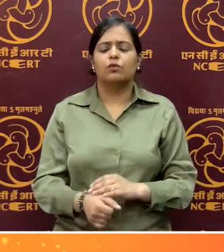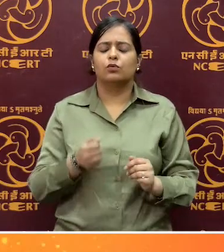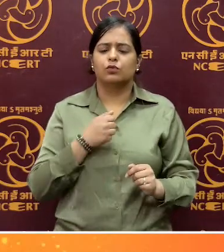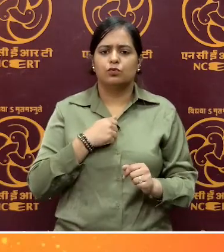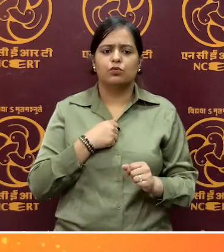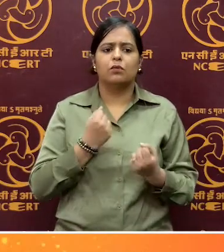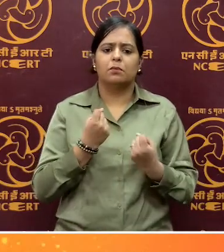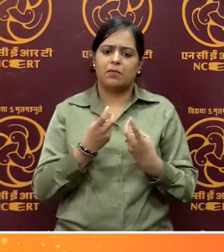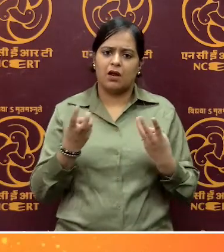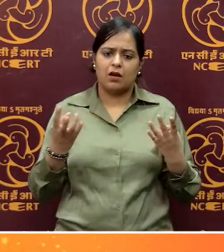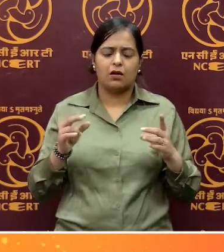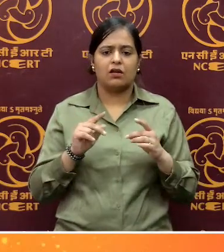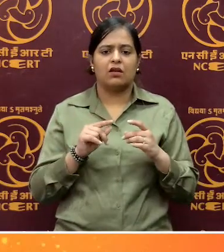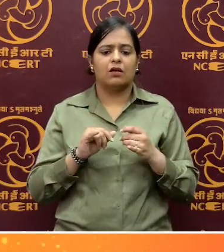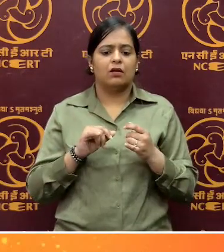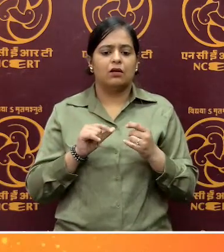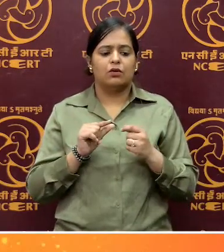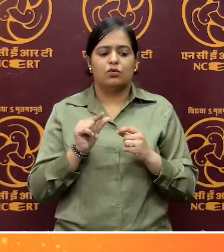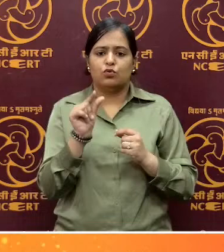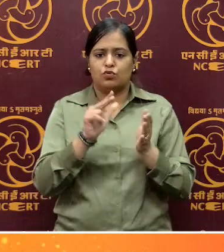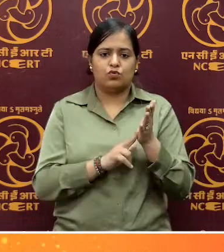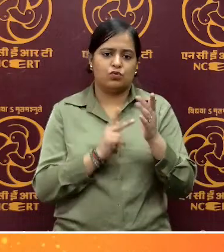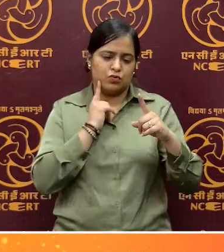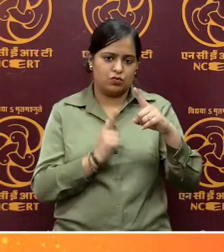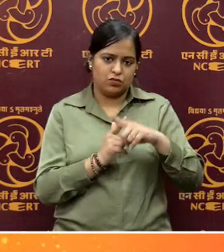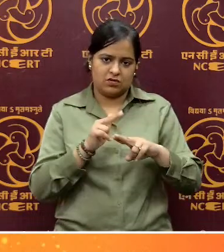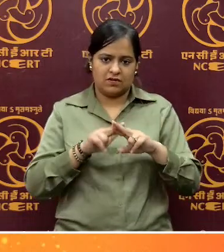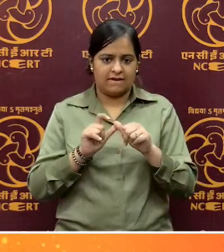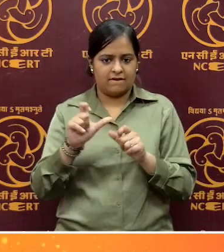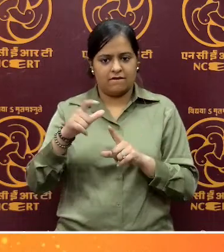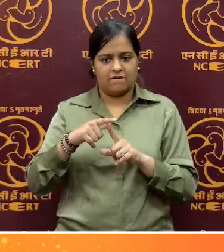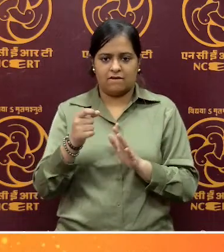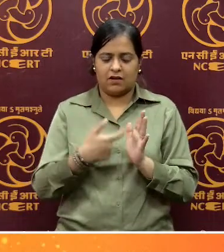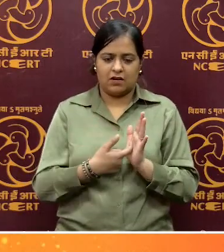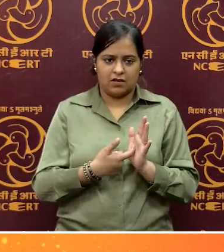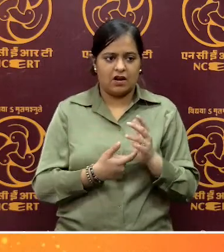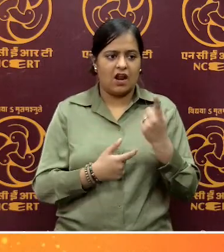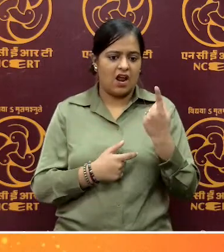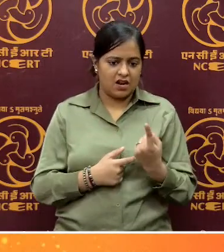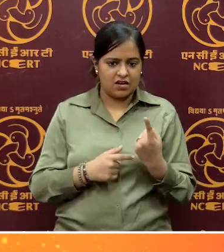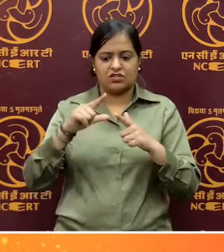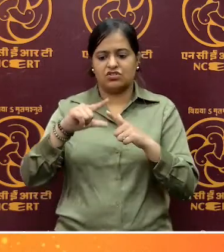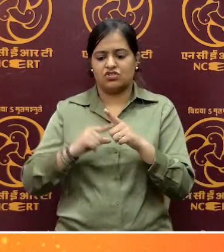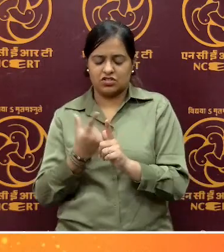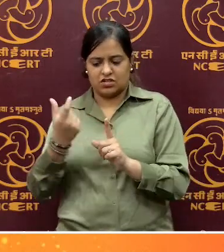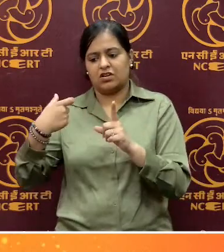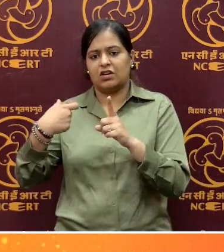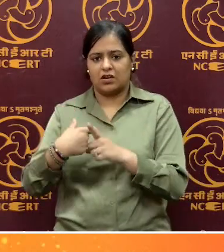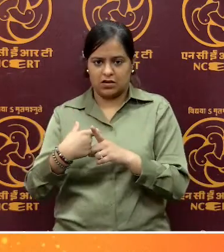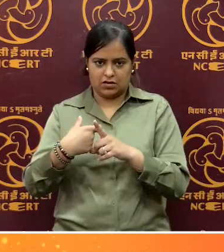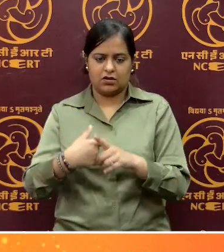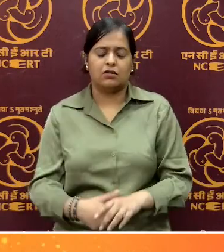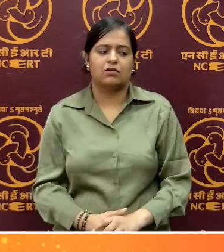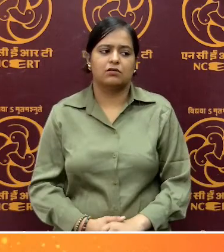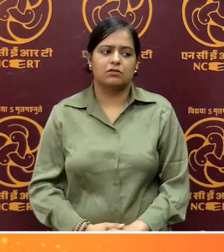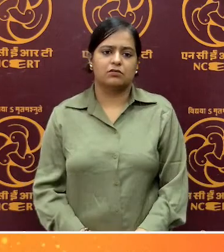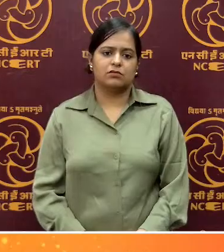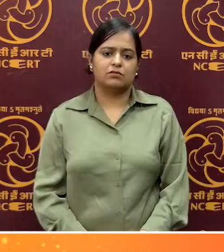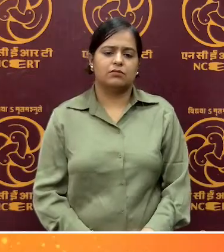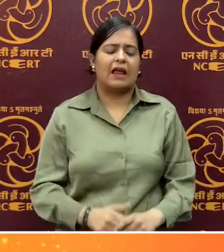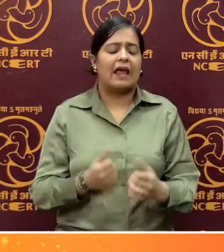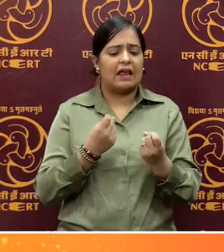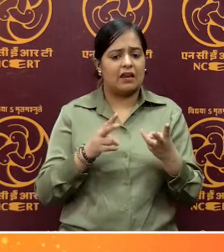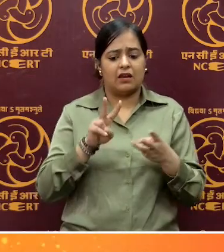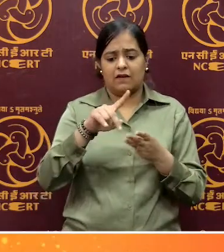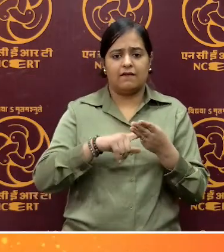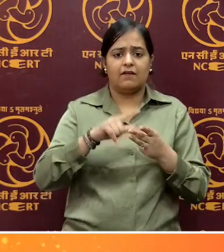specific unit vectors, which is represented as I, J, A. any vector which has a cap